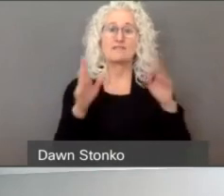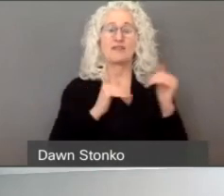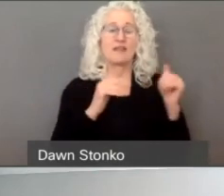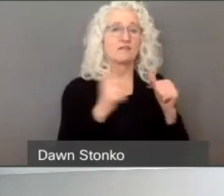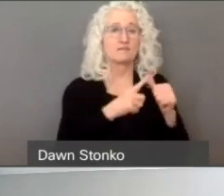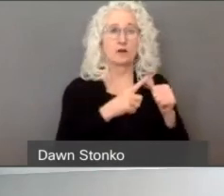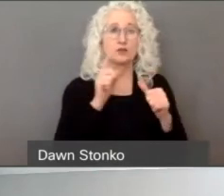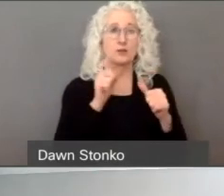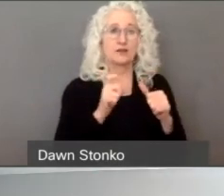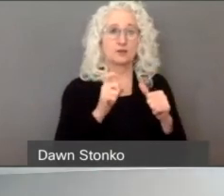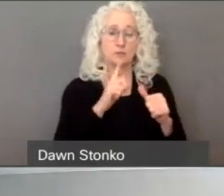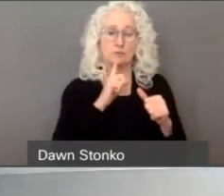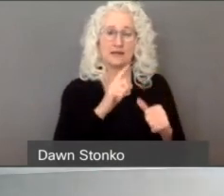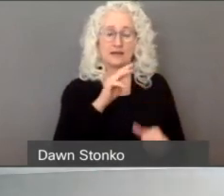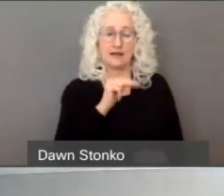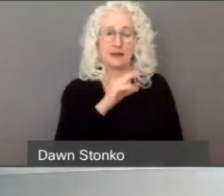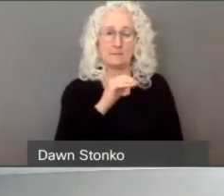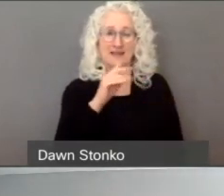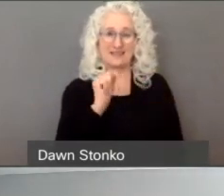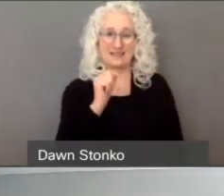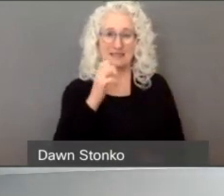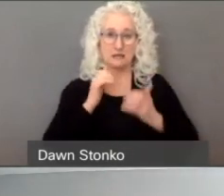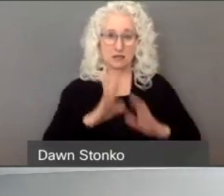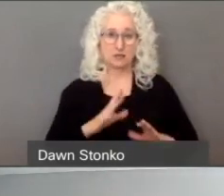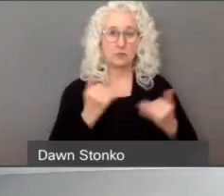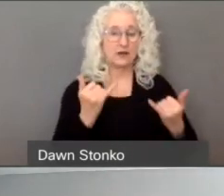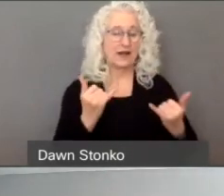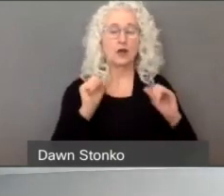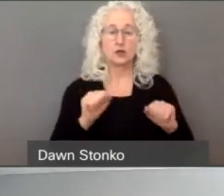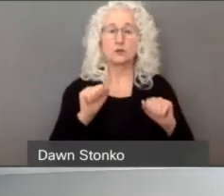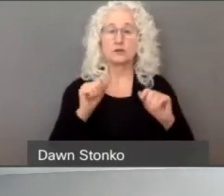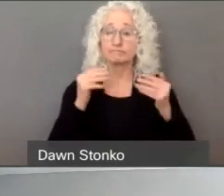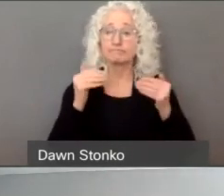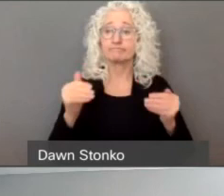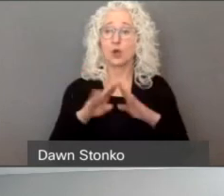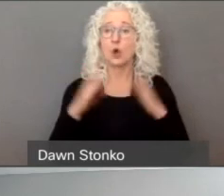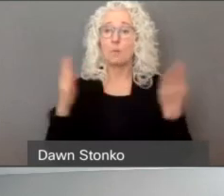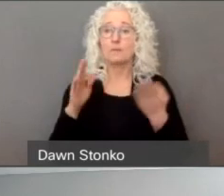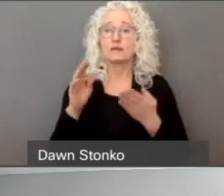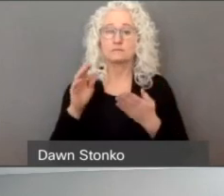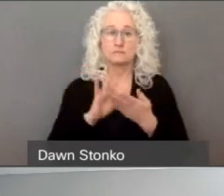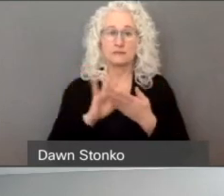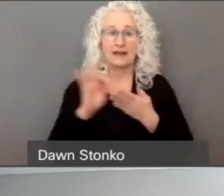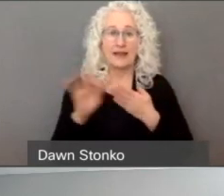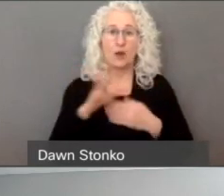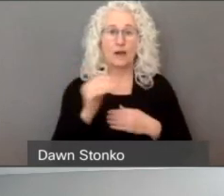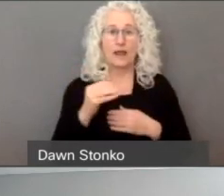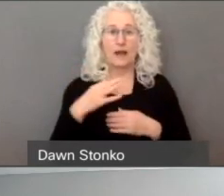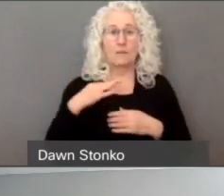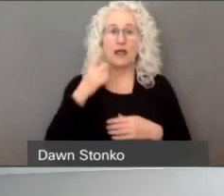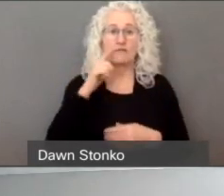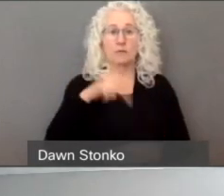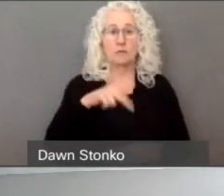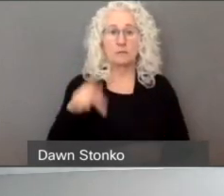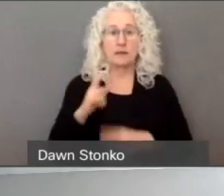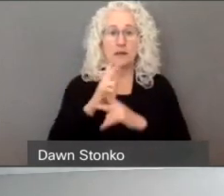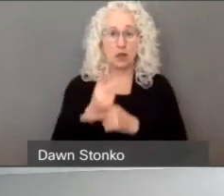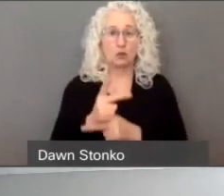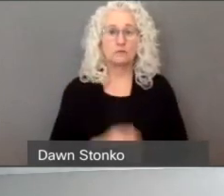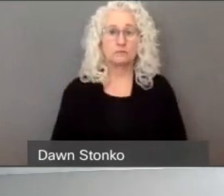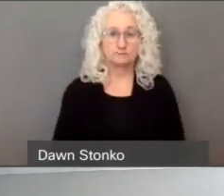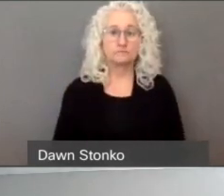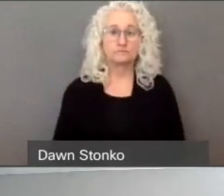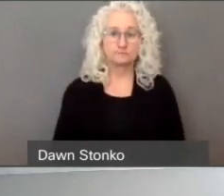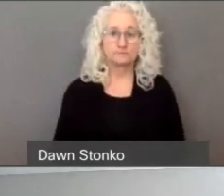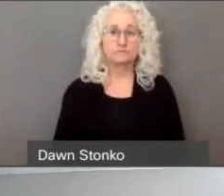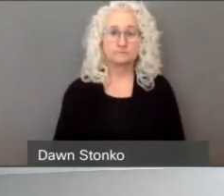to be an M&T customer, now you can go in and open an account and apply for the PPP loan either